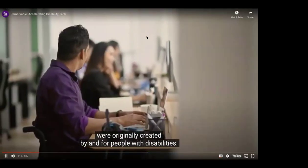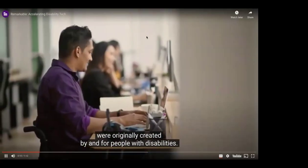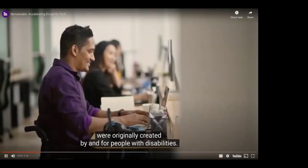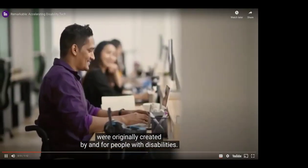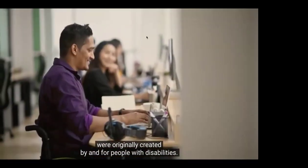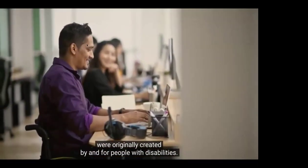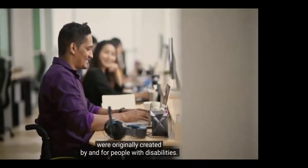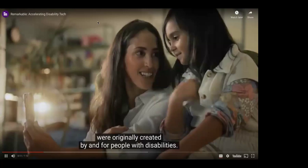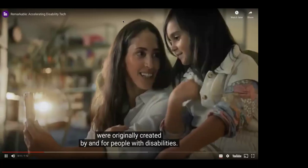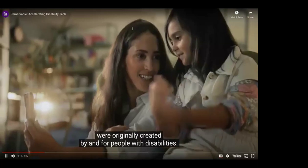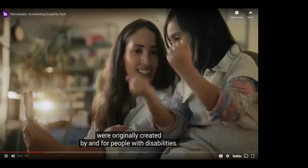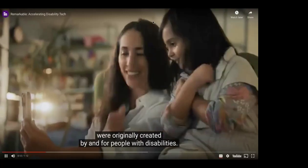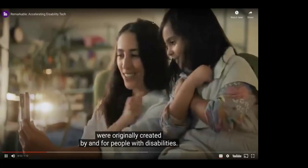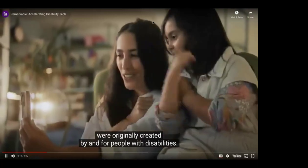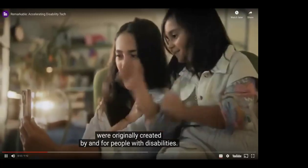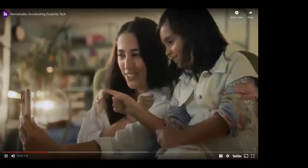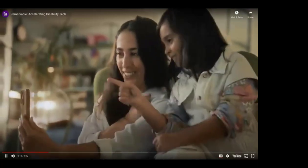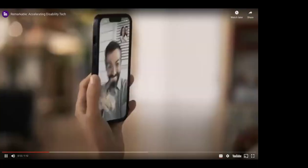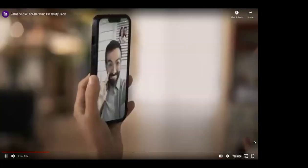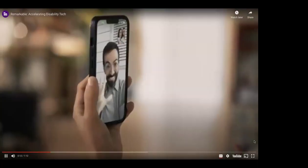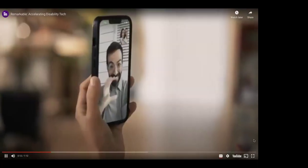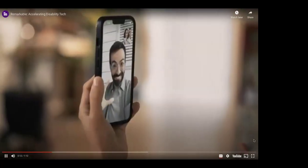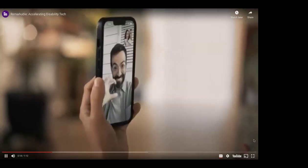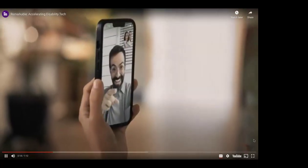by and for people with disabilities.